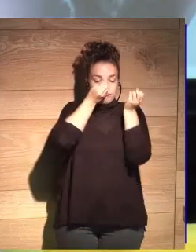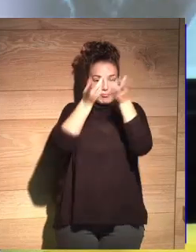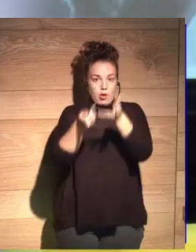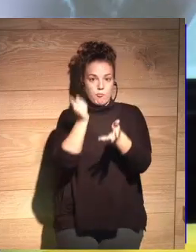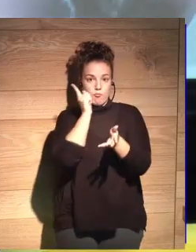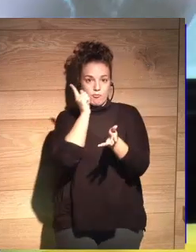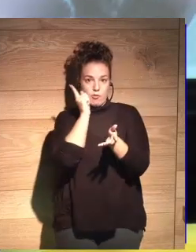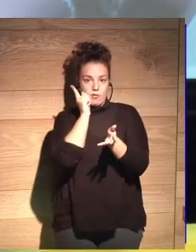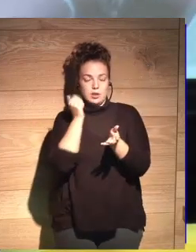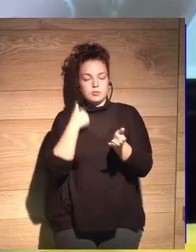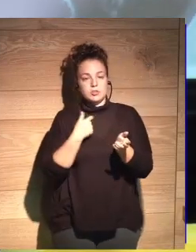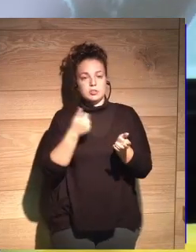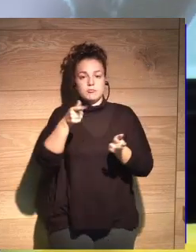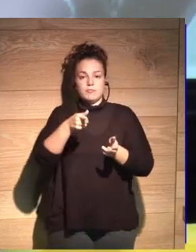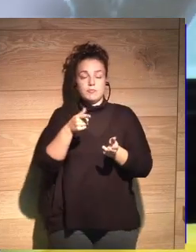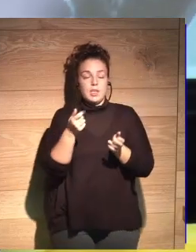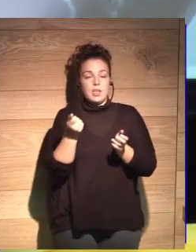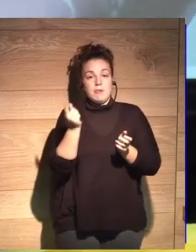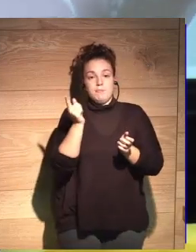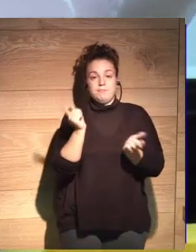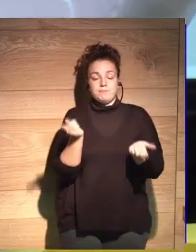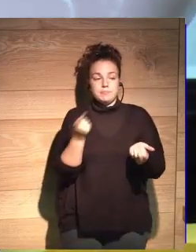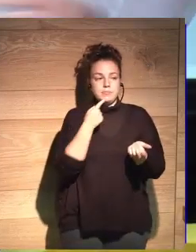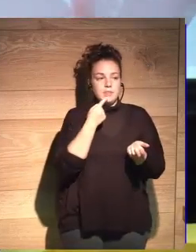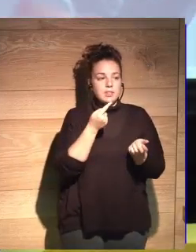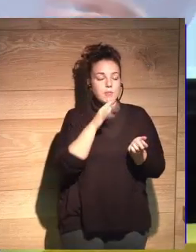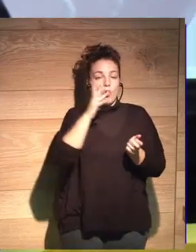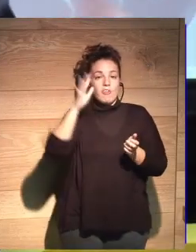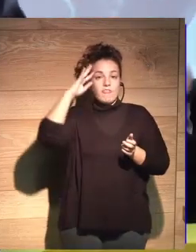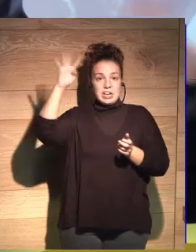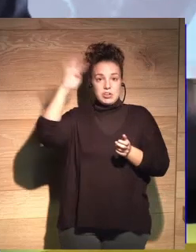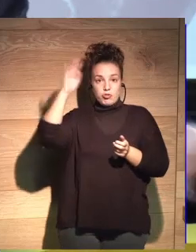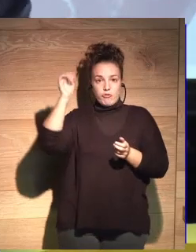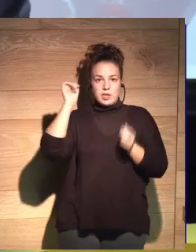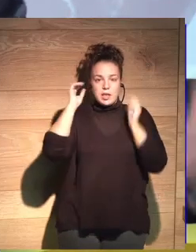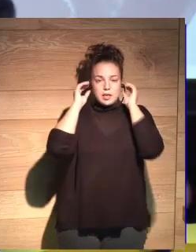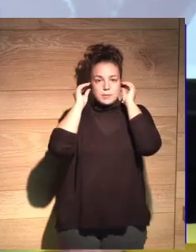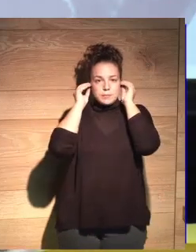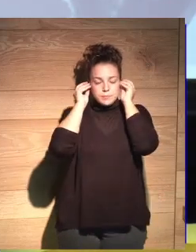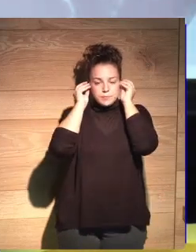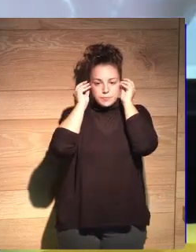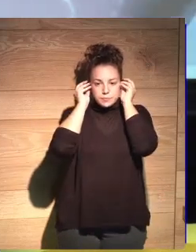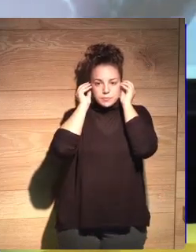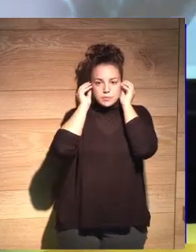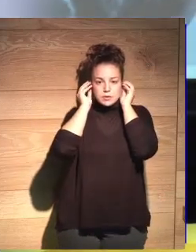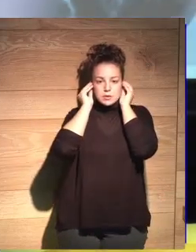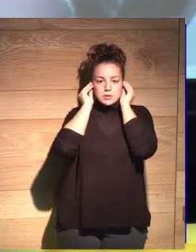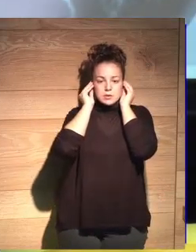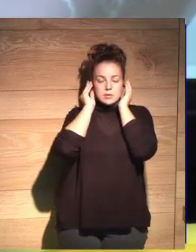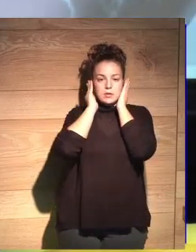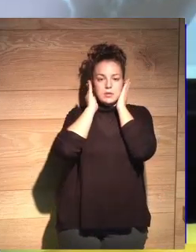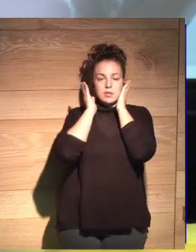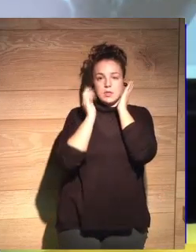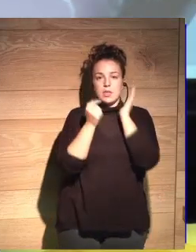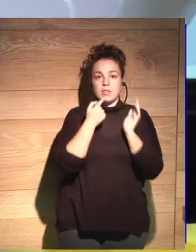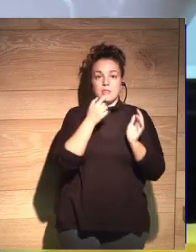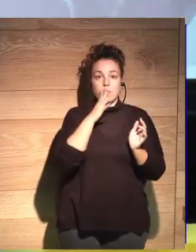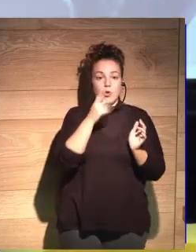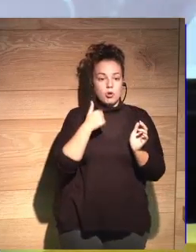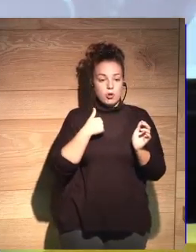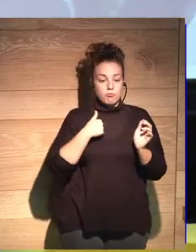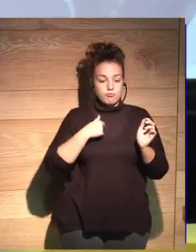the extended mind hypothesis, that we are placing part of our cognition outside. The traditional idea is